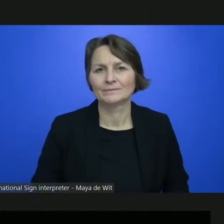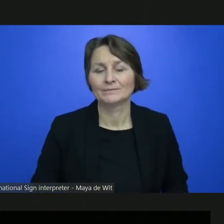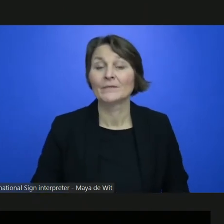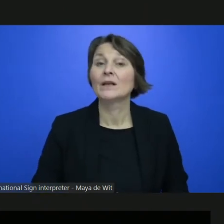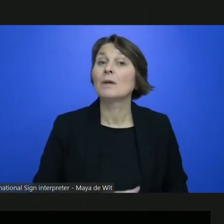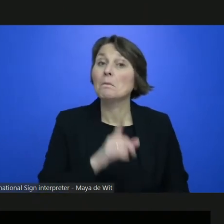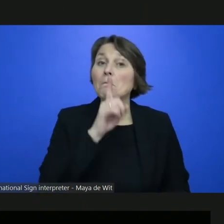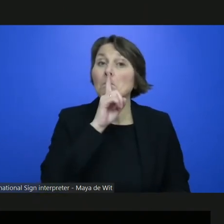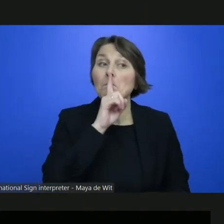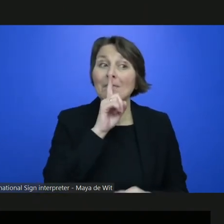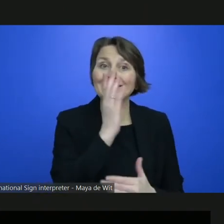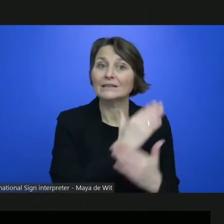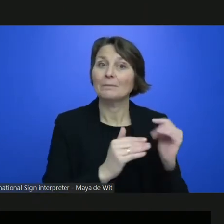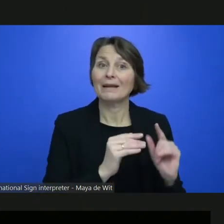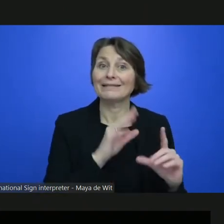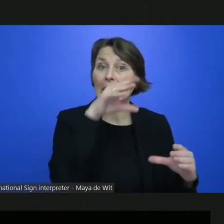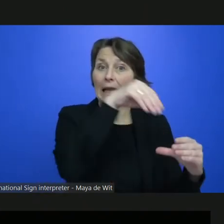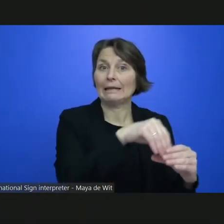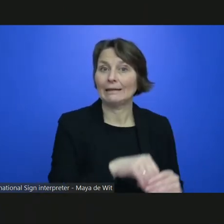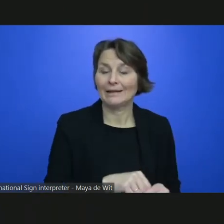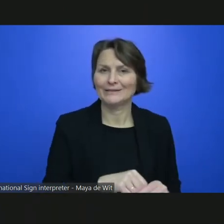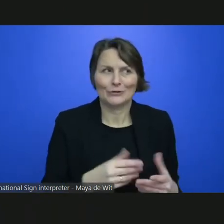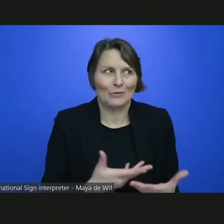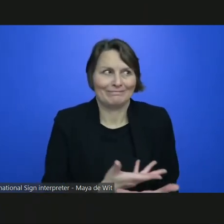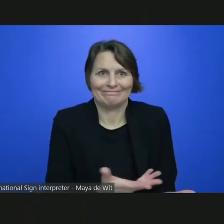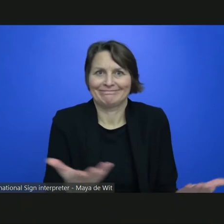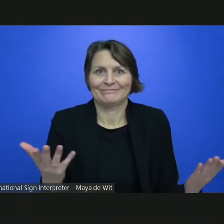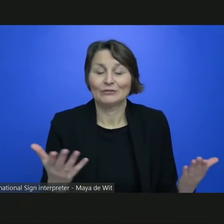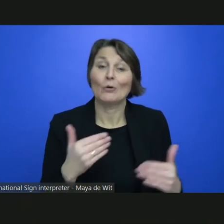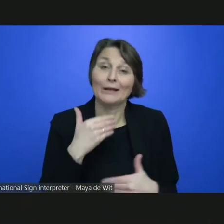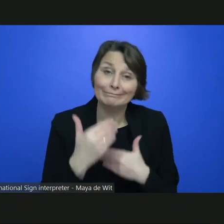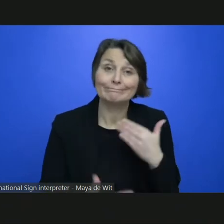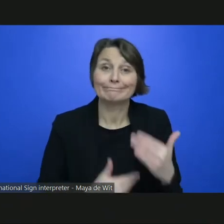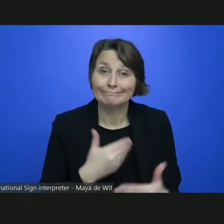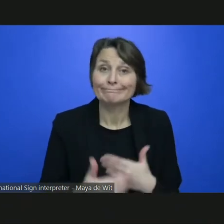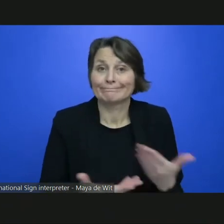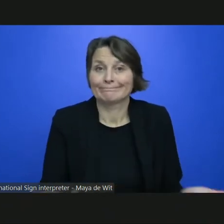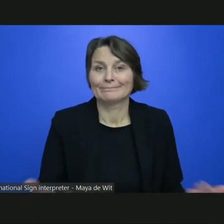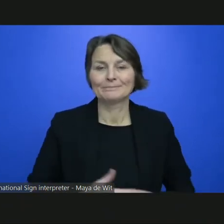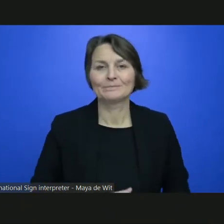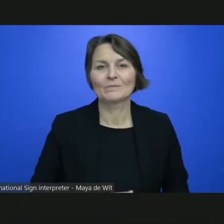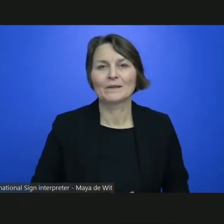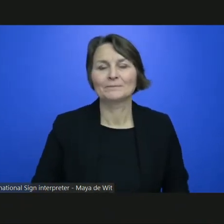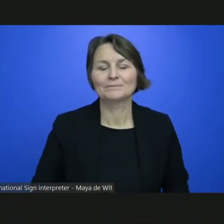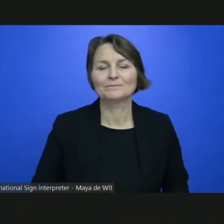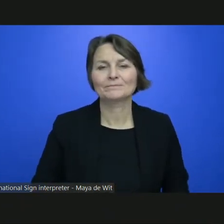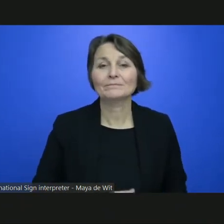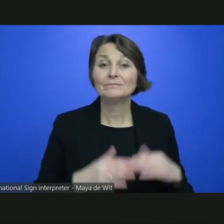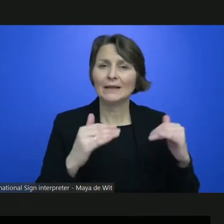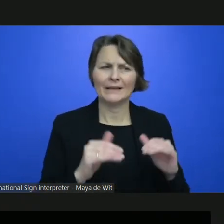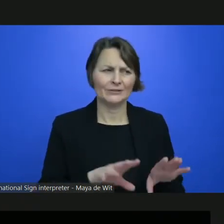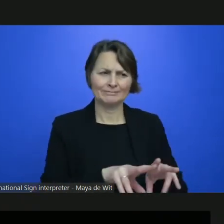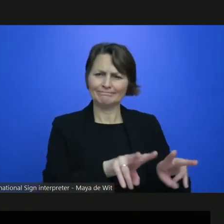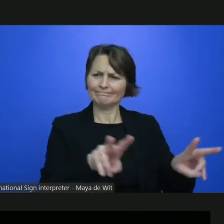bias, but then there never is. So we keep going. And then as you look at this, you think, how does